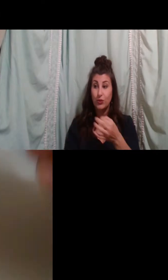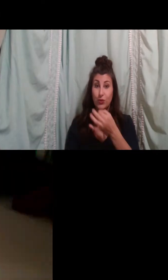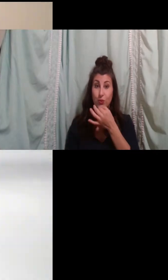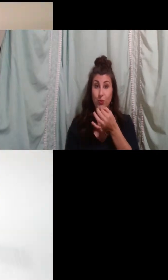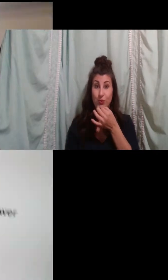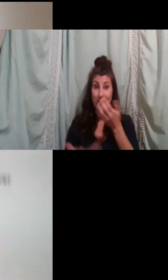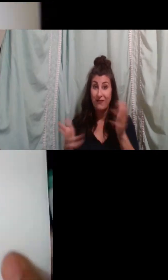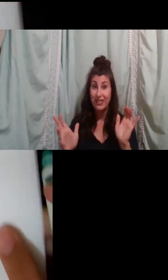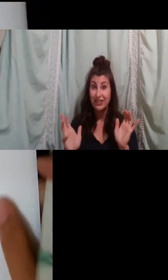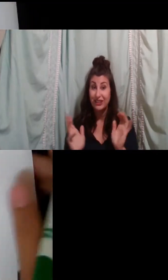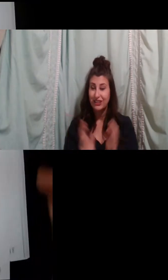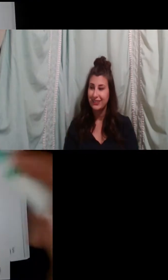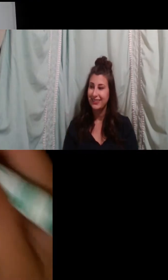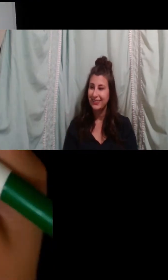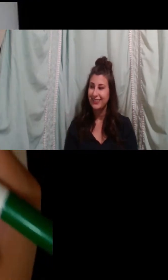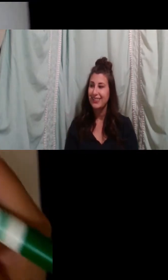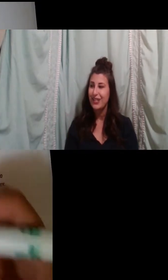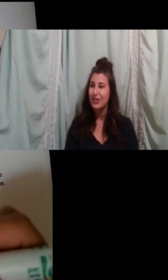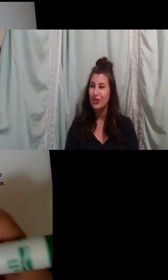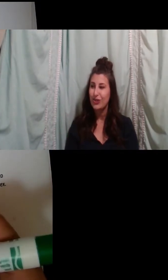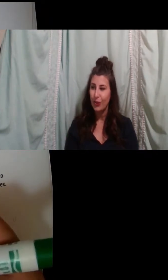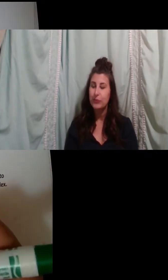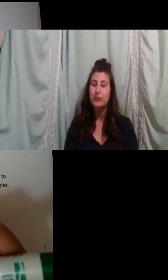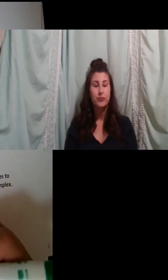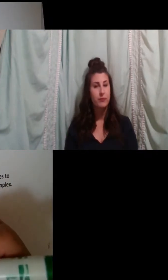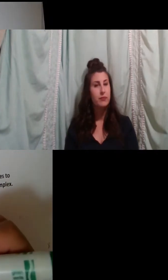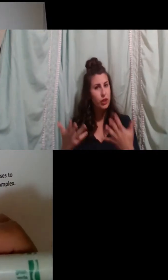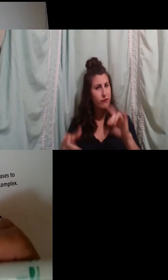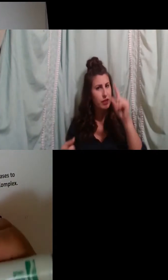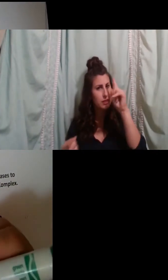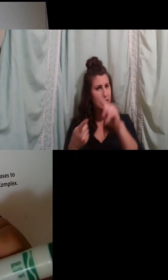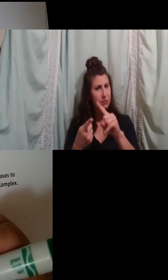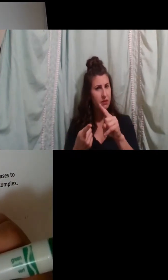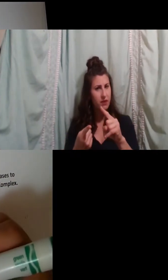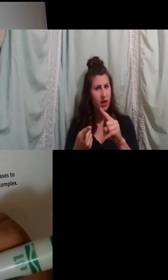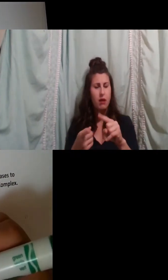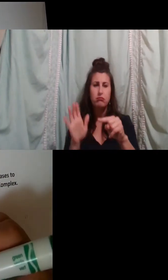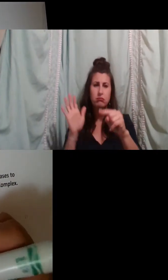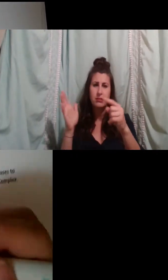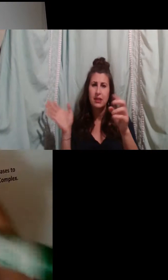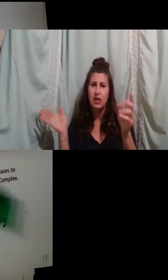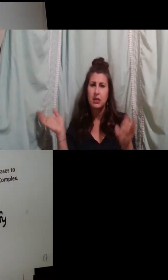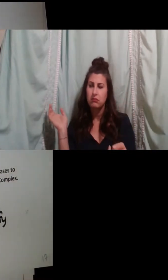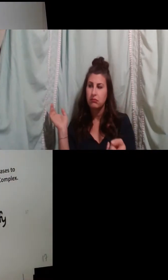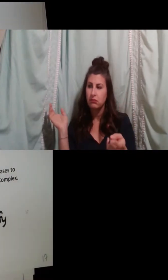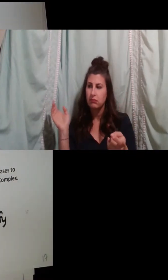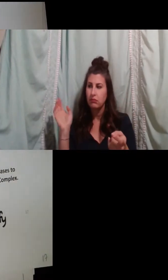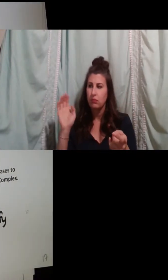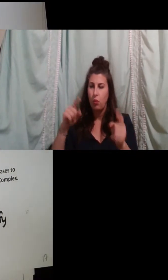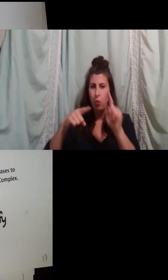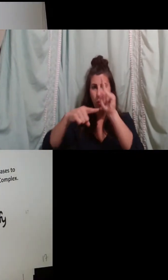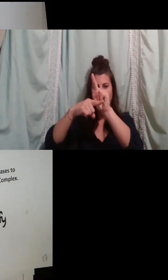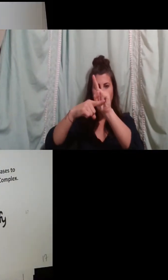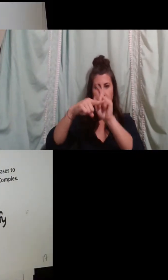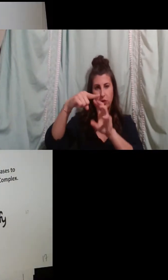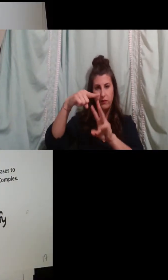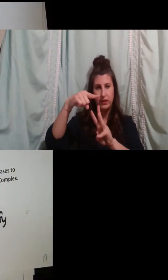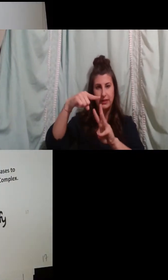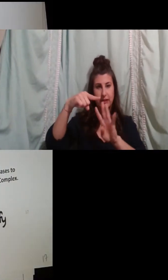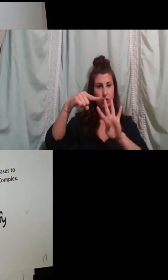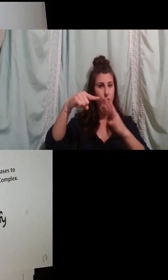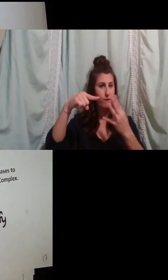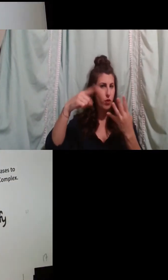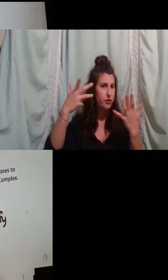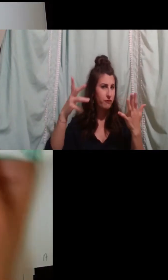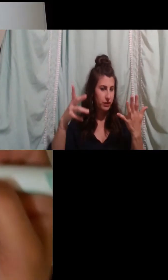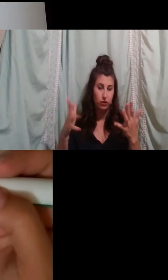almost done. All right, so we simplified this one already, simple negative exponents. That would be 1 over 6 to